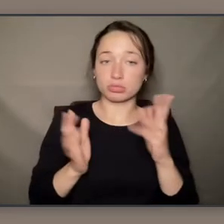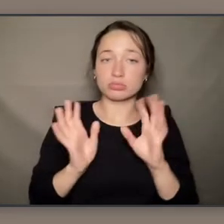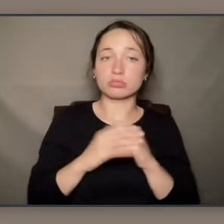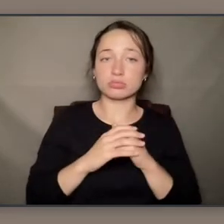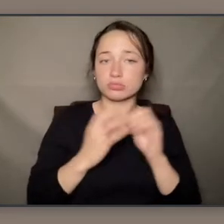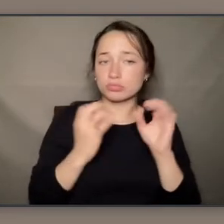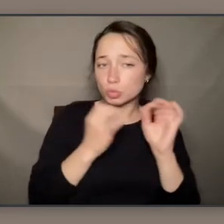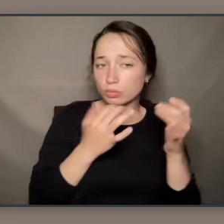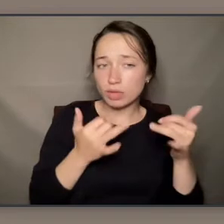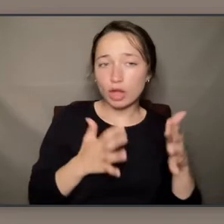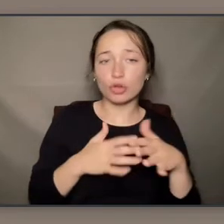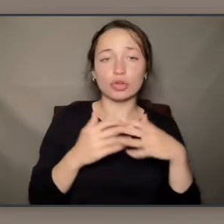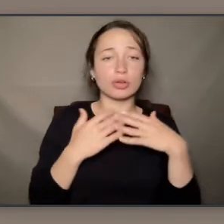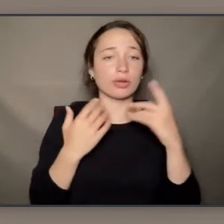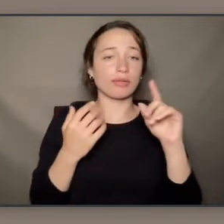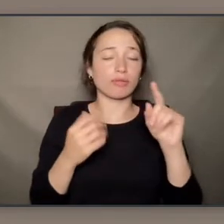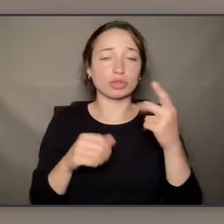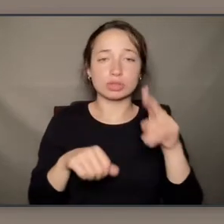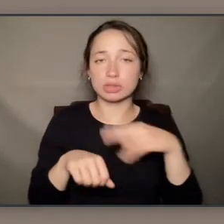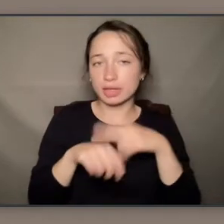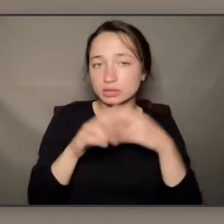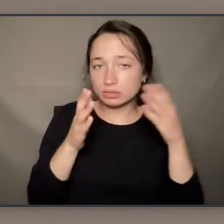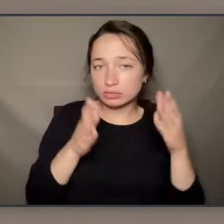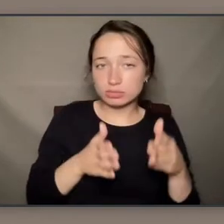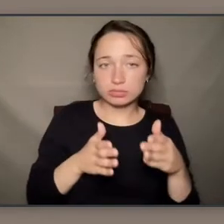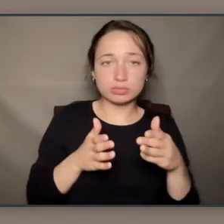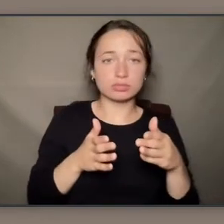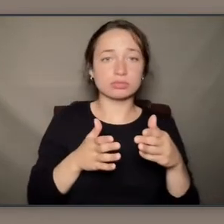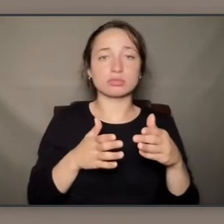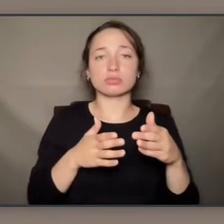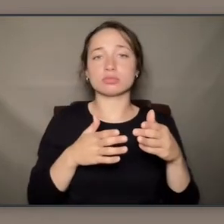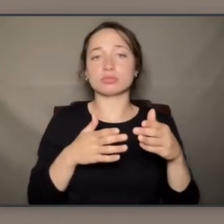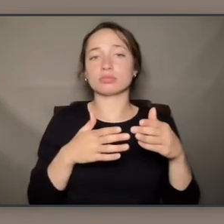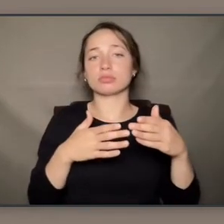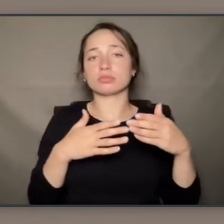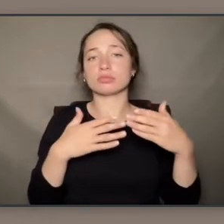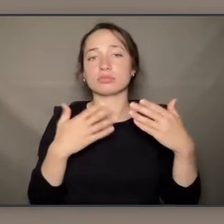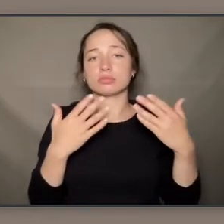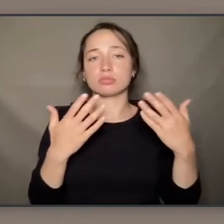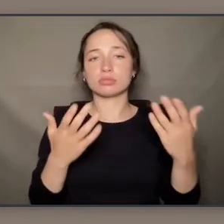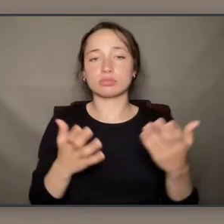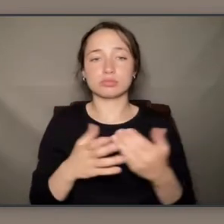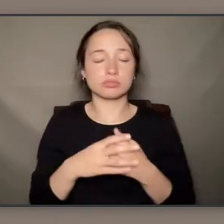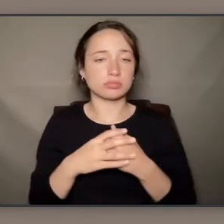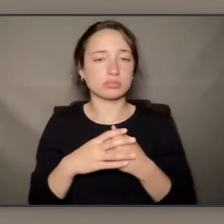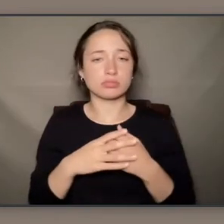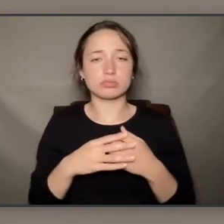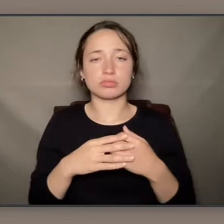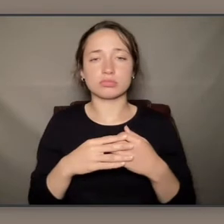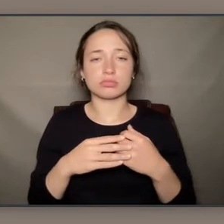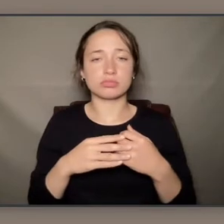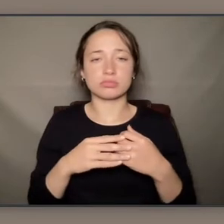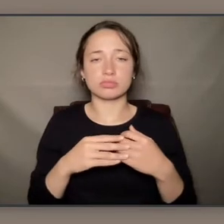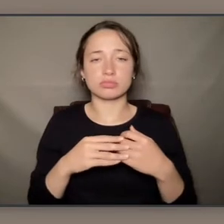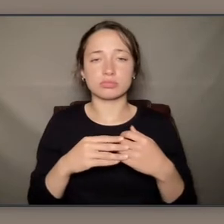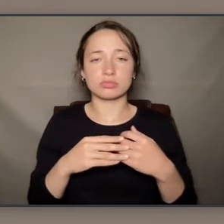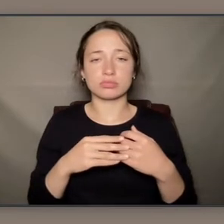Just Hawk, not a flute player, not an First Nation person. Well,